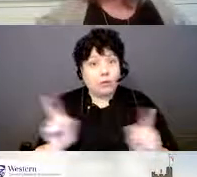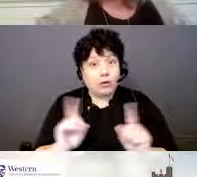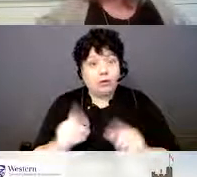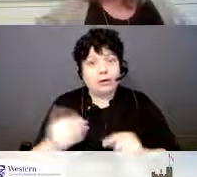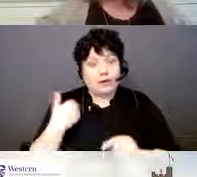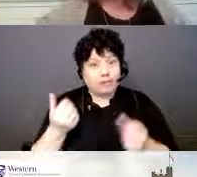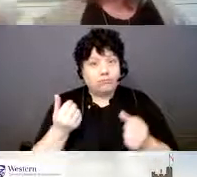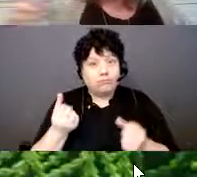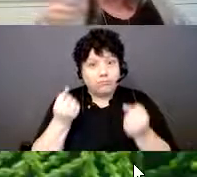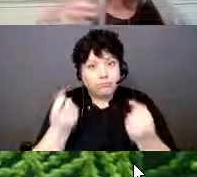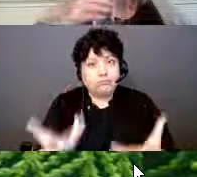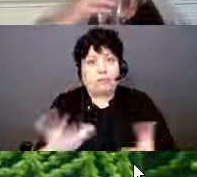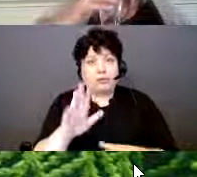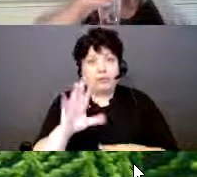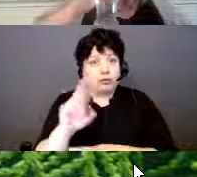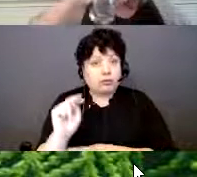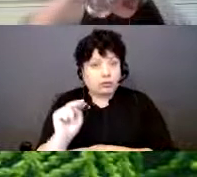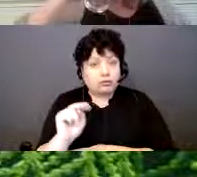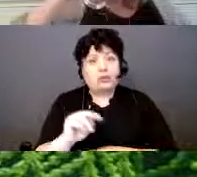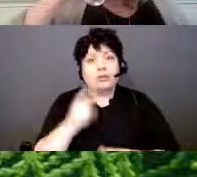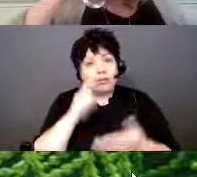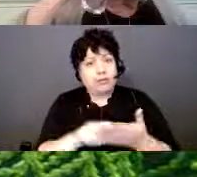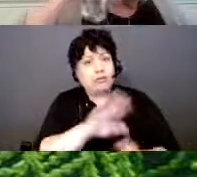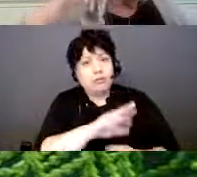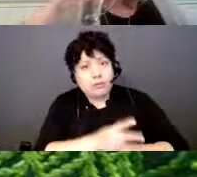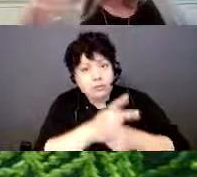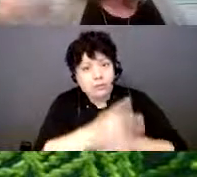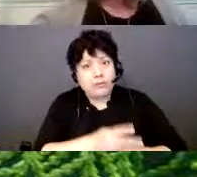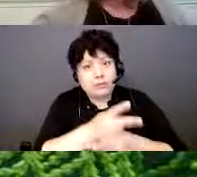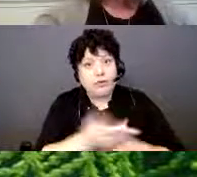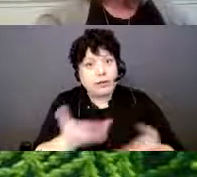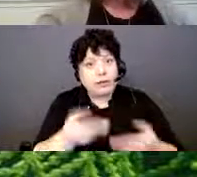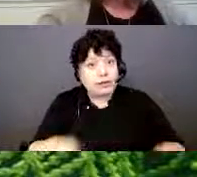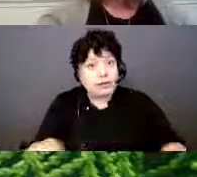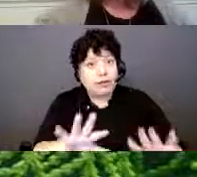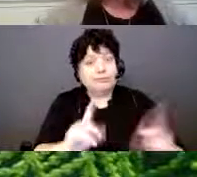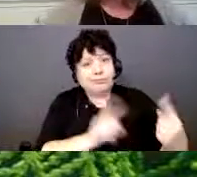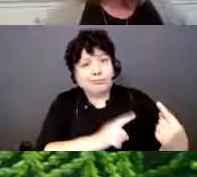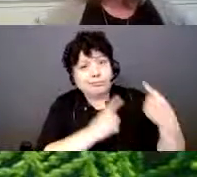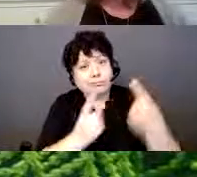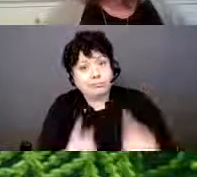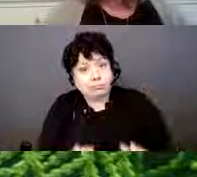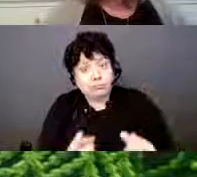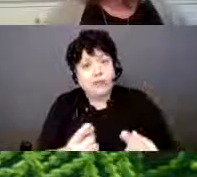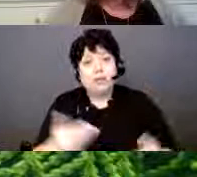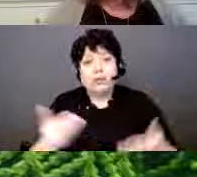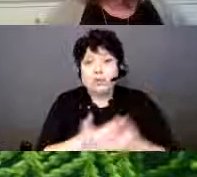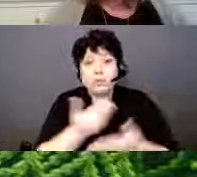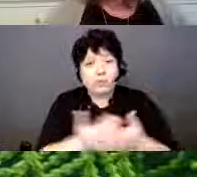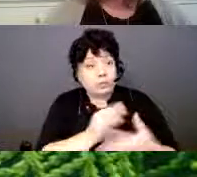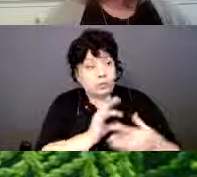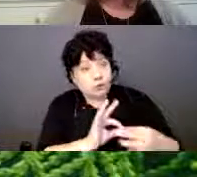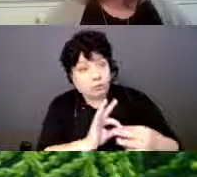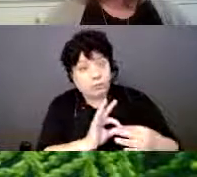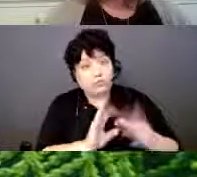of First Nations and acknowledge their stewardship of this land throughout the ages. We seek a new relationship with the